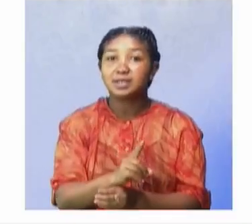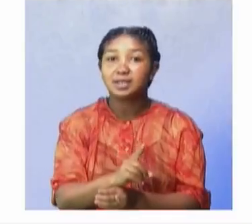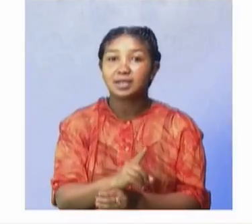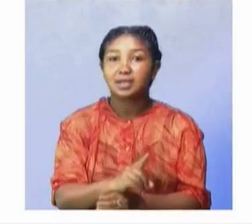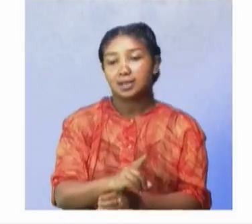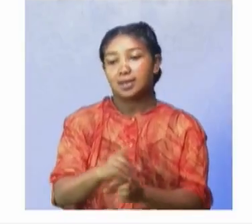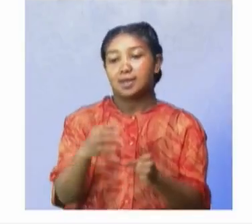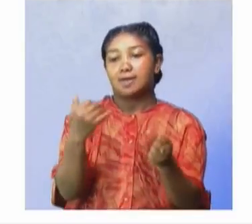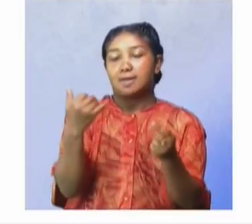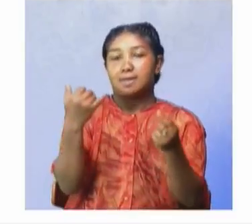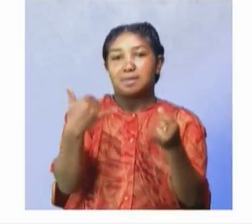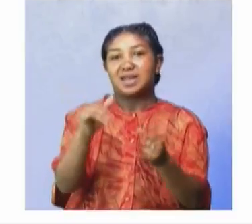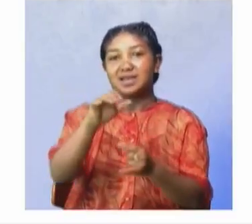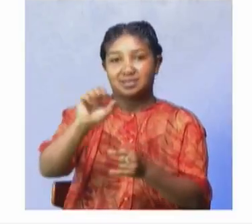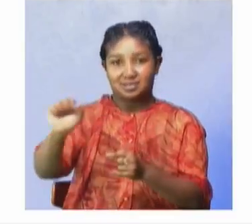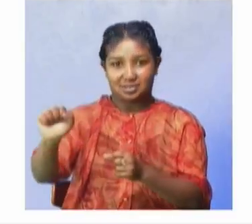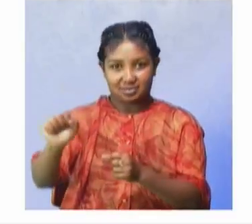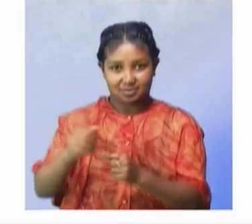place.